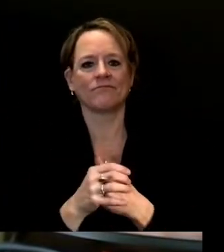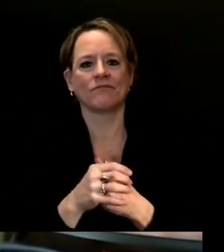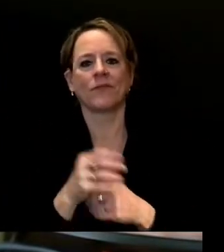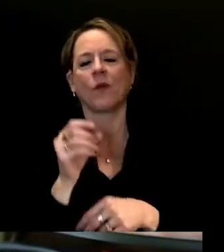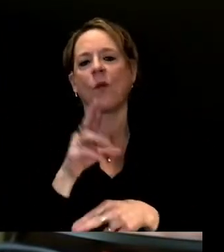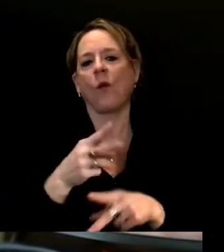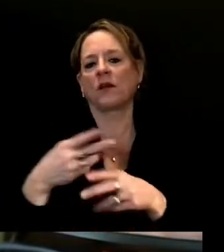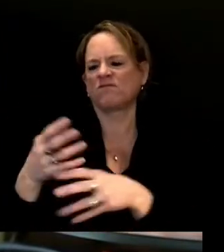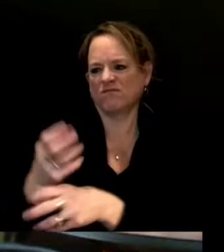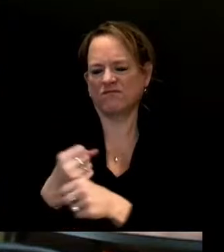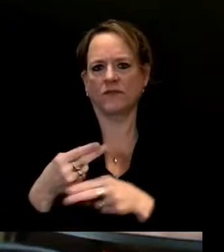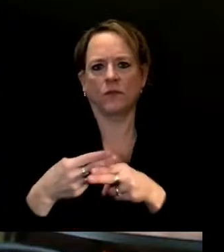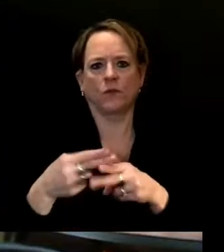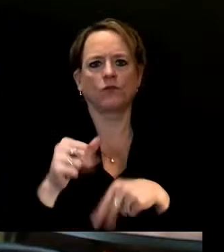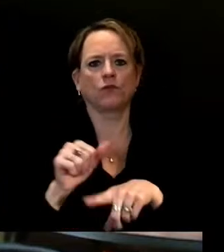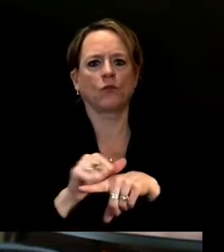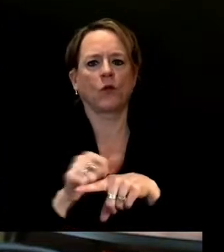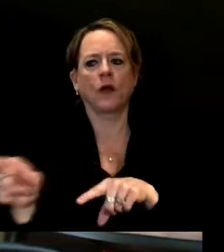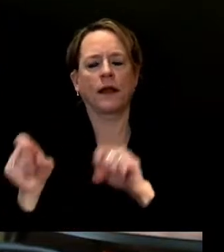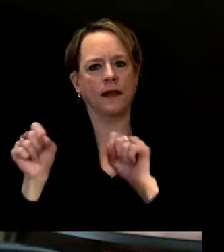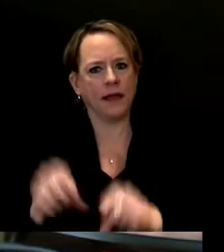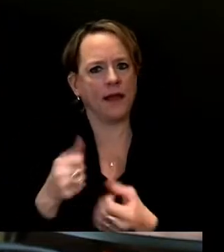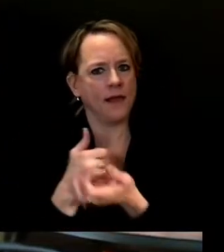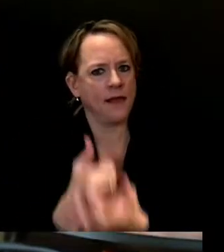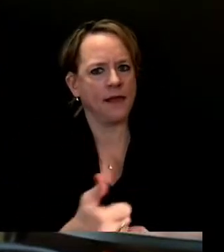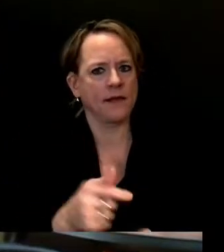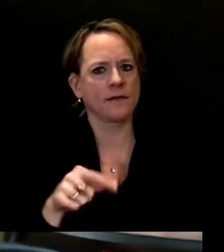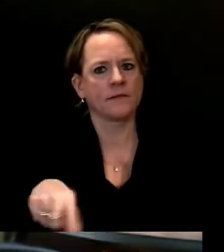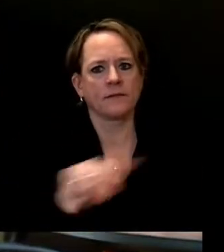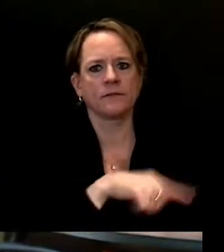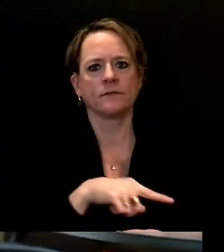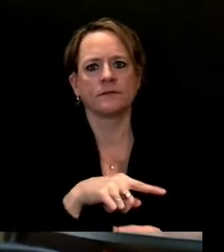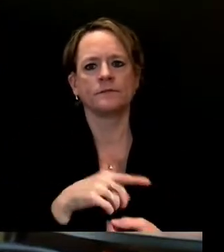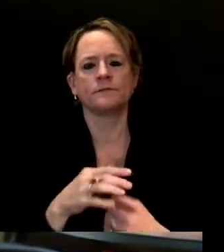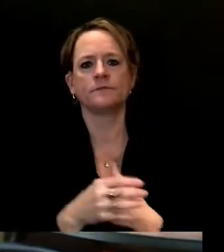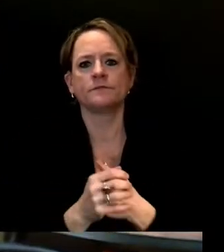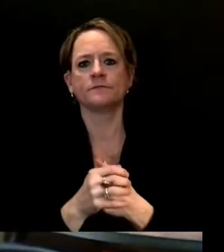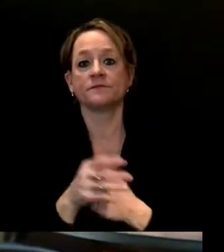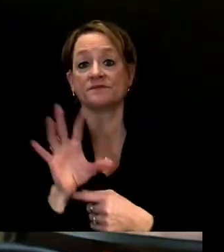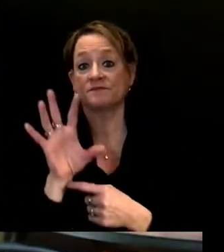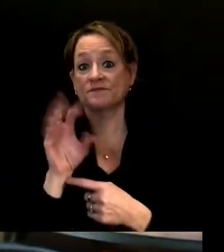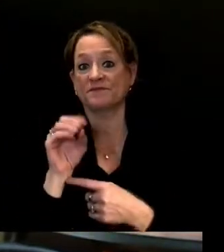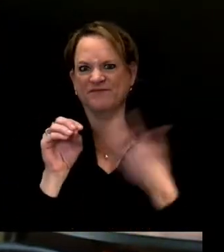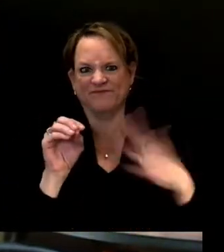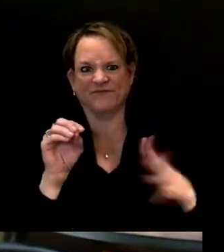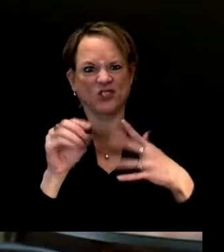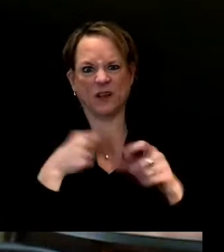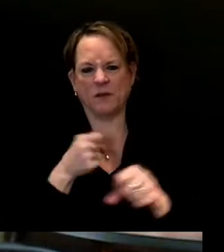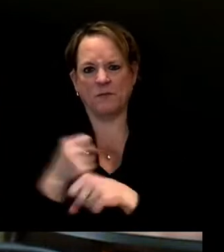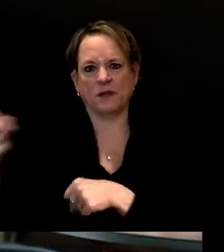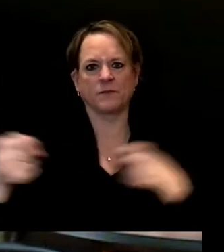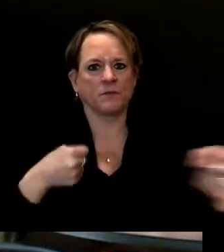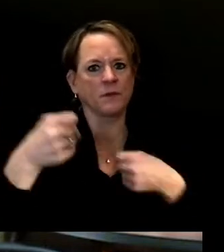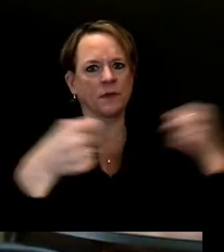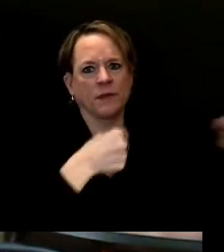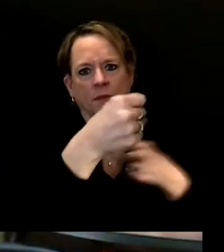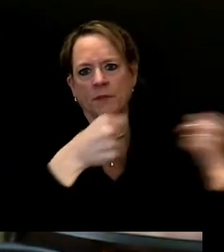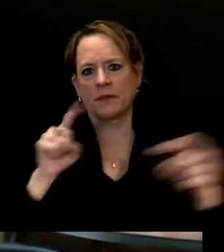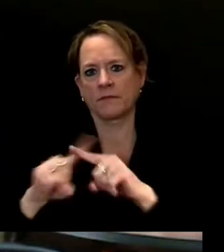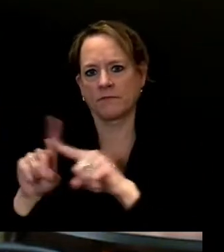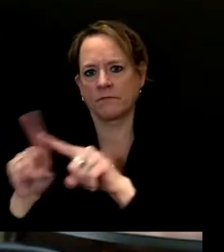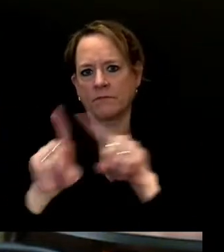training course. So those folks are already out and in the field. And then, as the governor noted, we'll have 2 more waves that are going